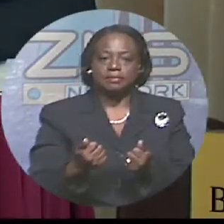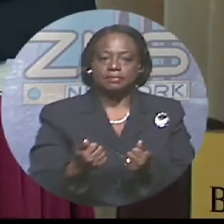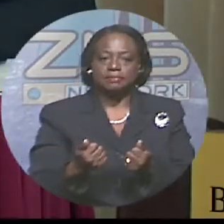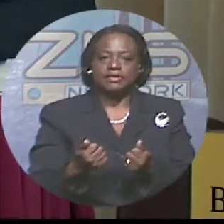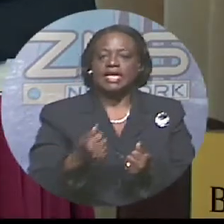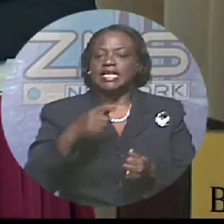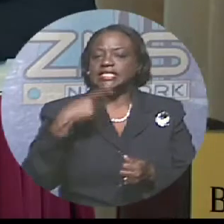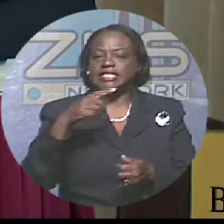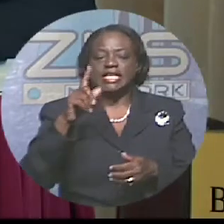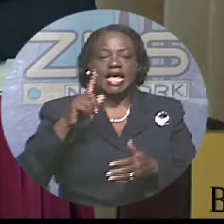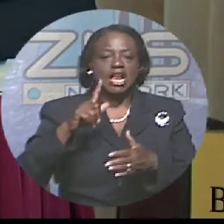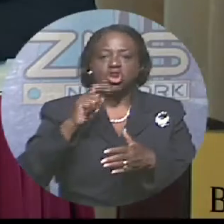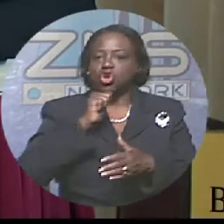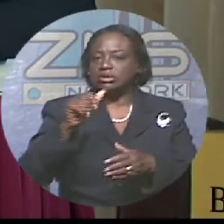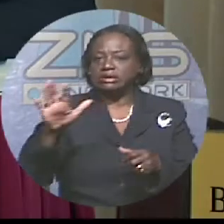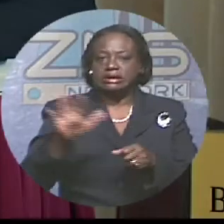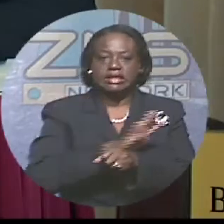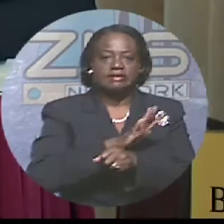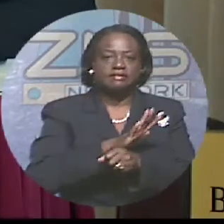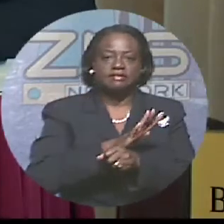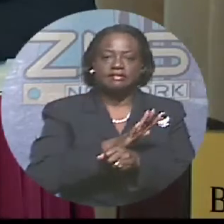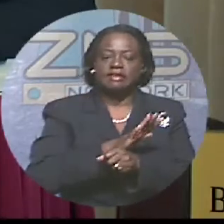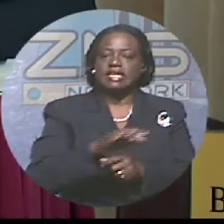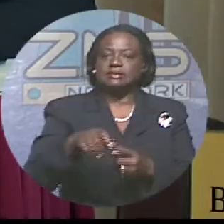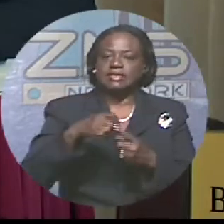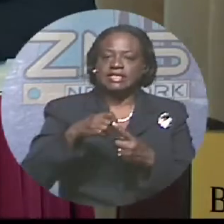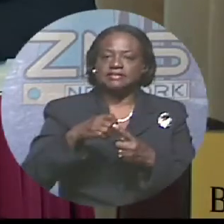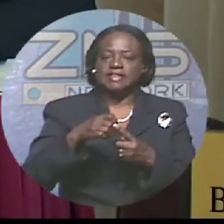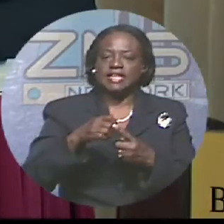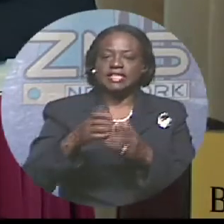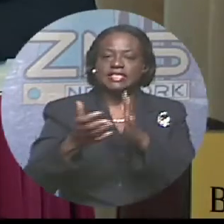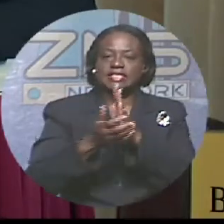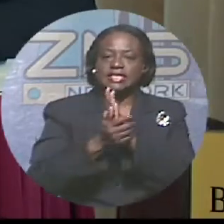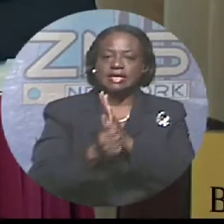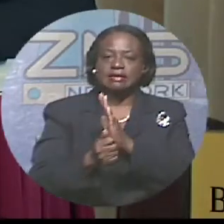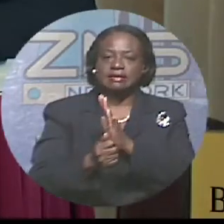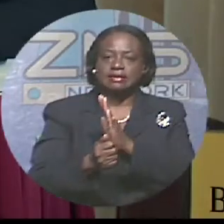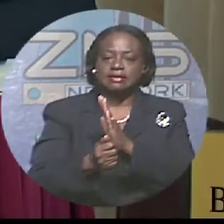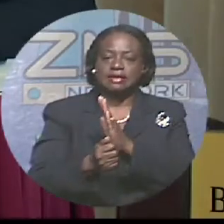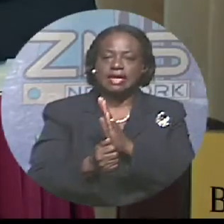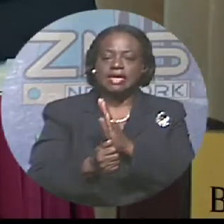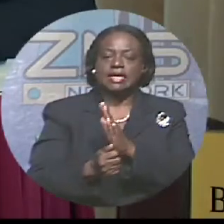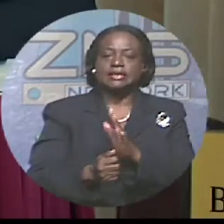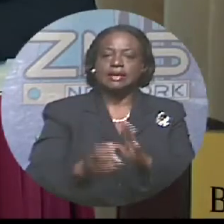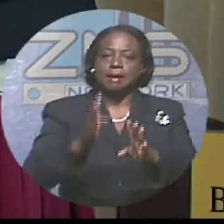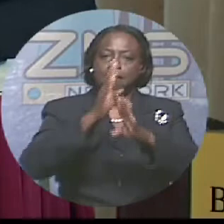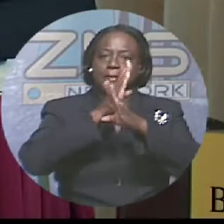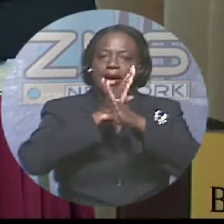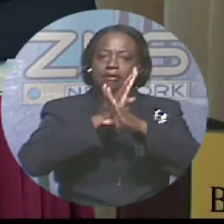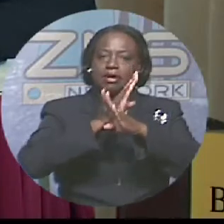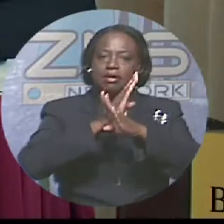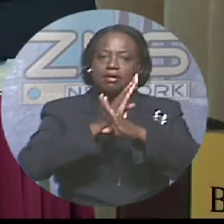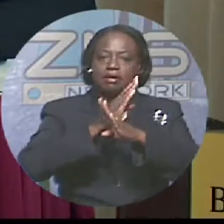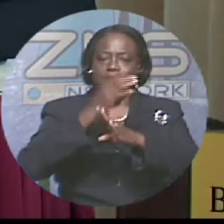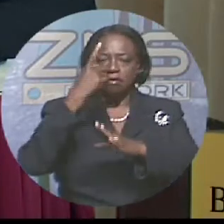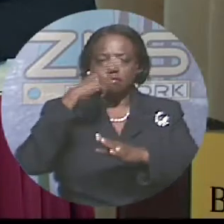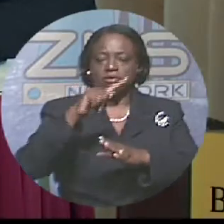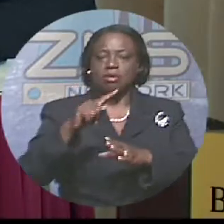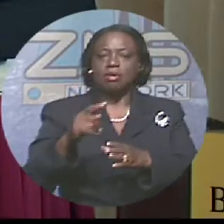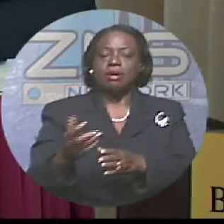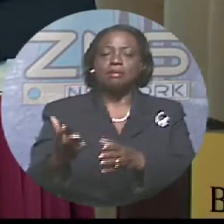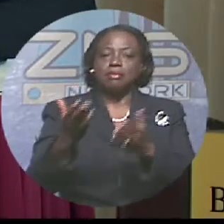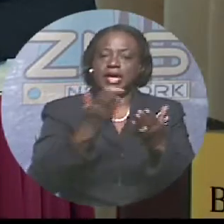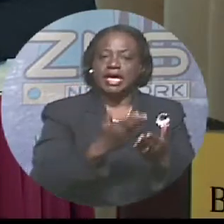a lack of specific skills is the most common barrier to the recruitment of workers, followed by